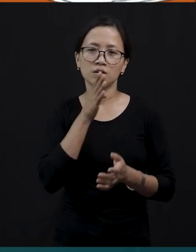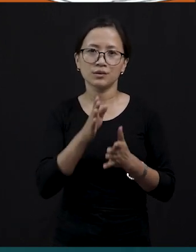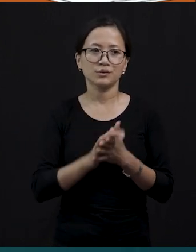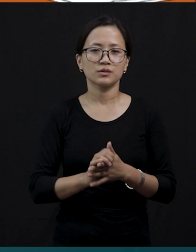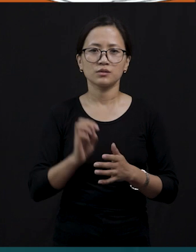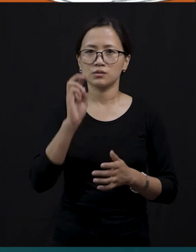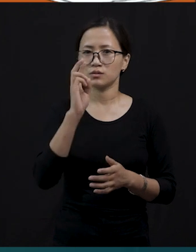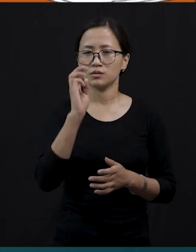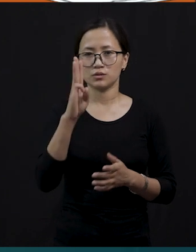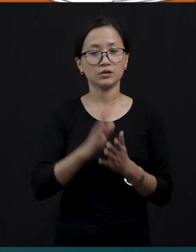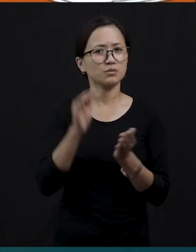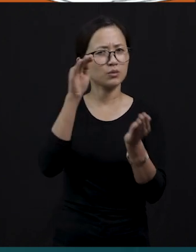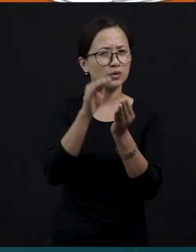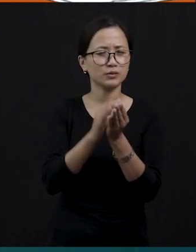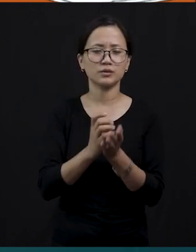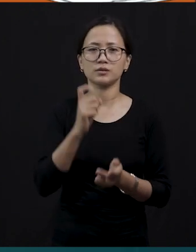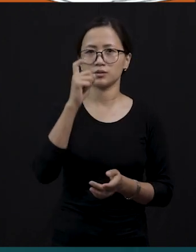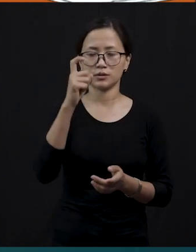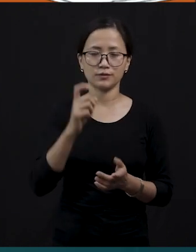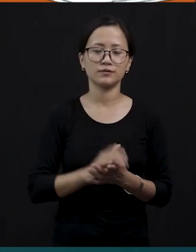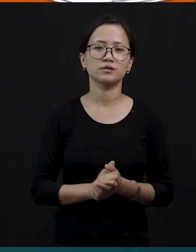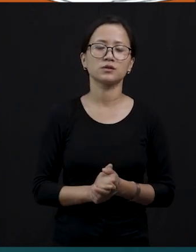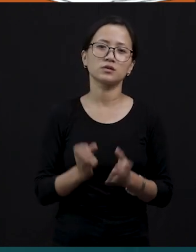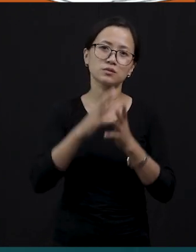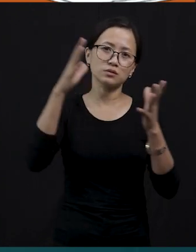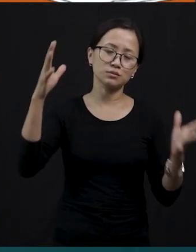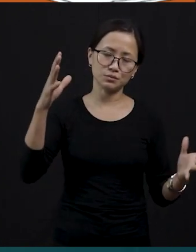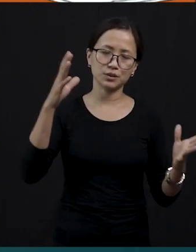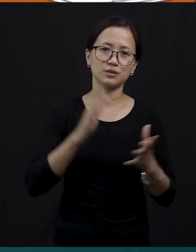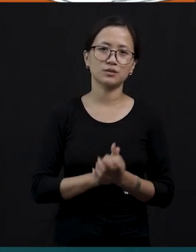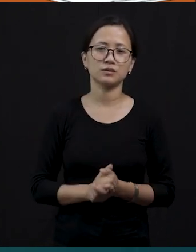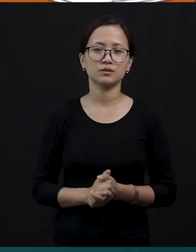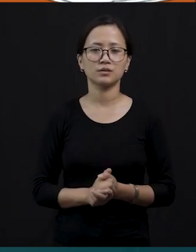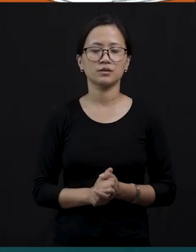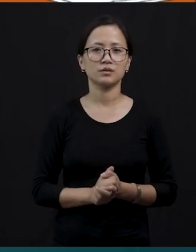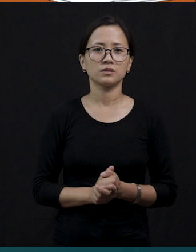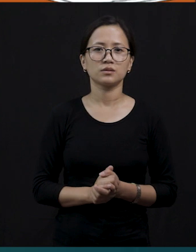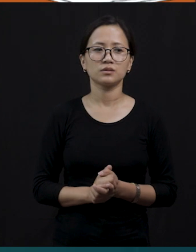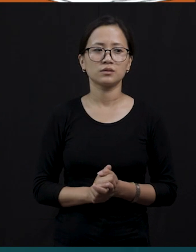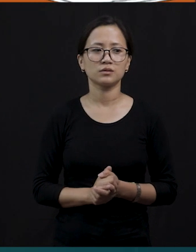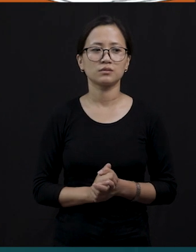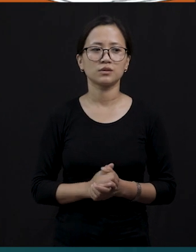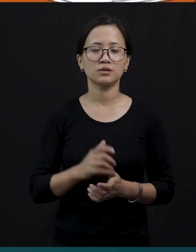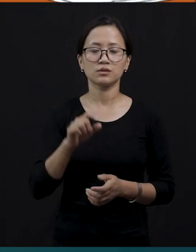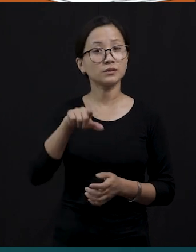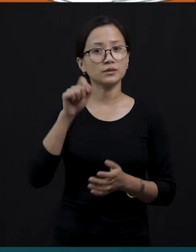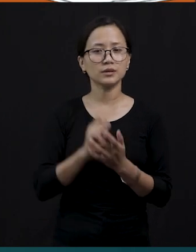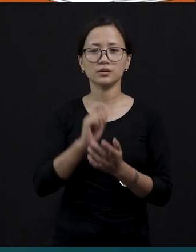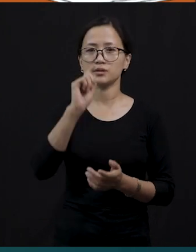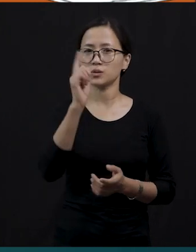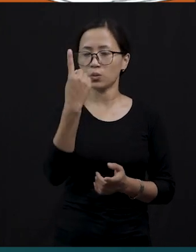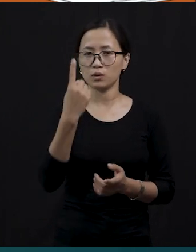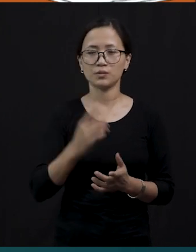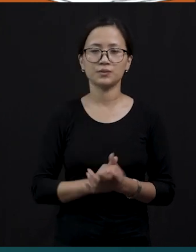because 3 is smaller number and 7 is larger number. So what you need to do? You